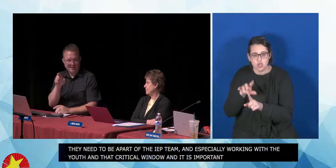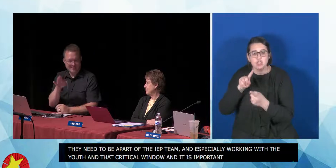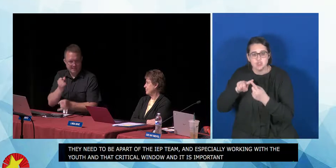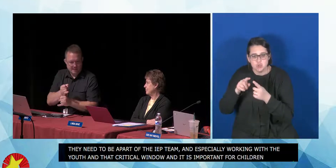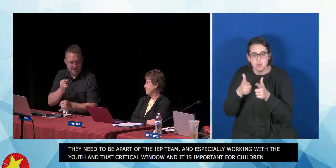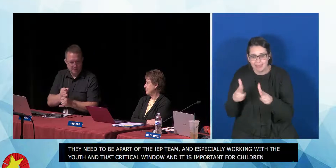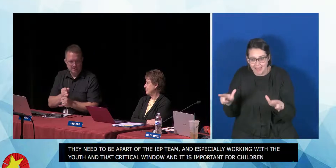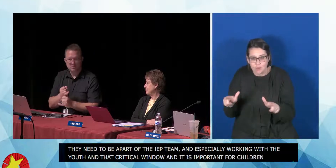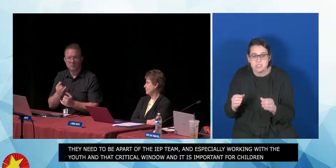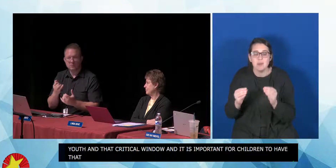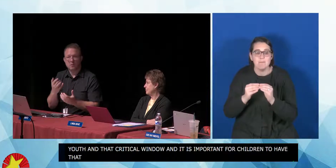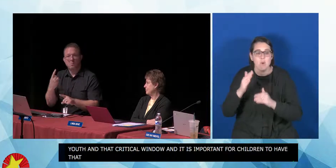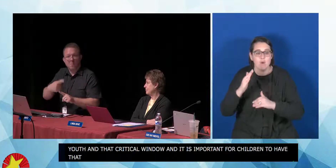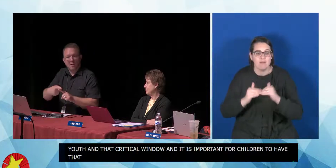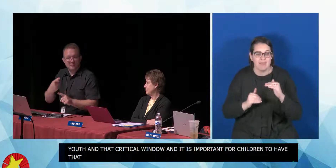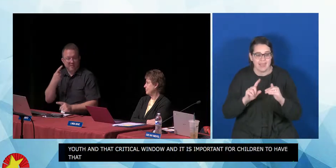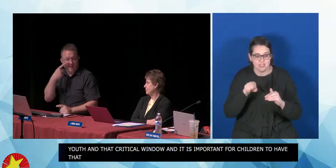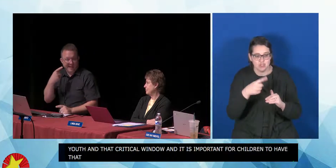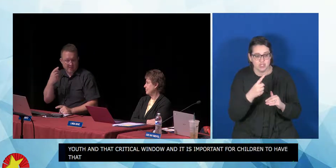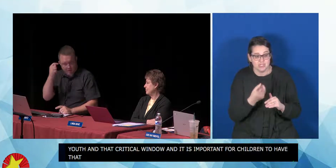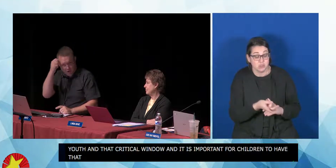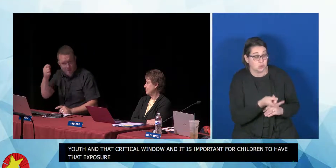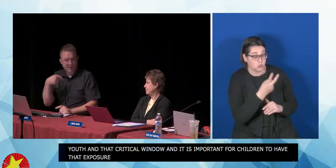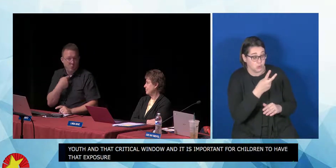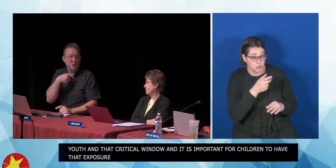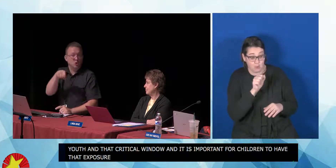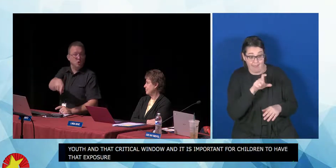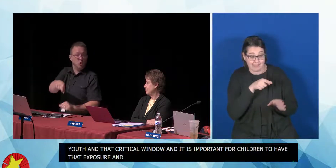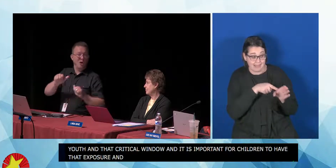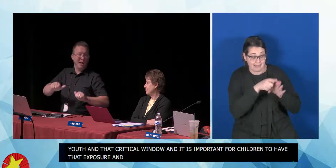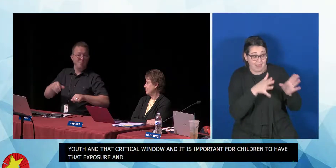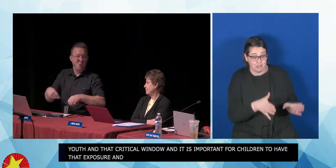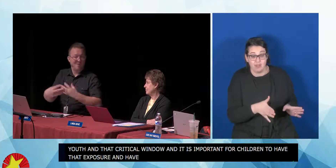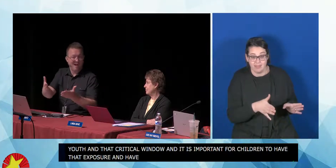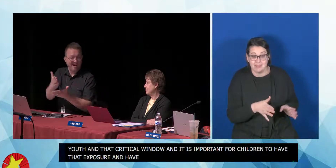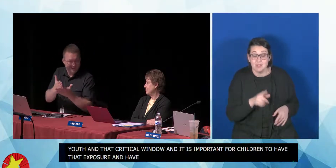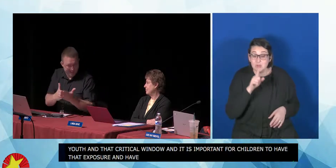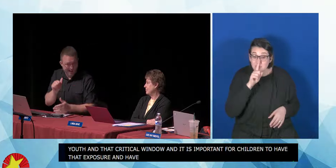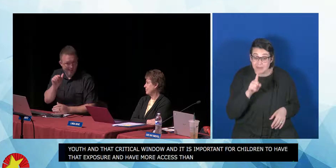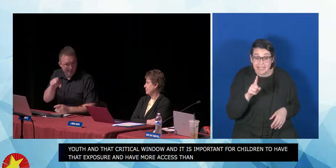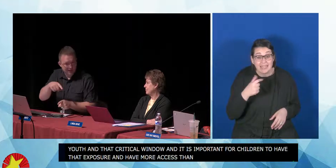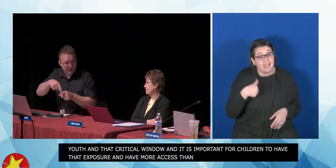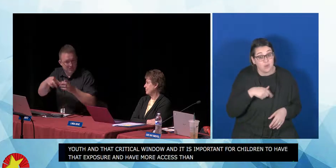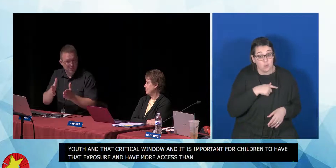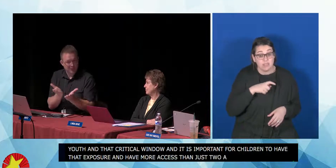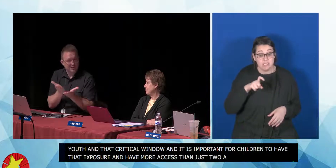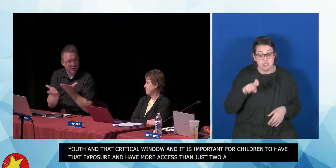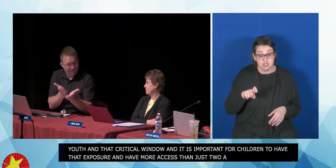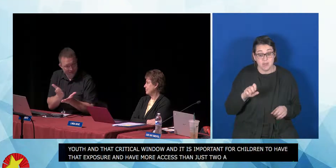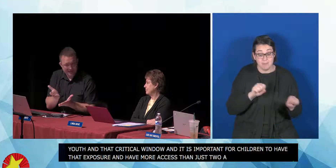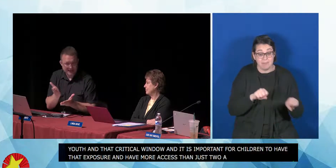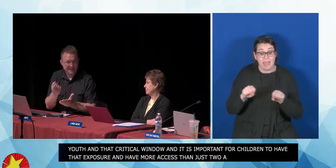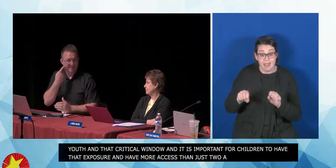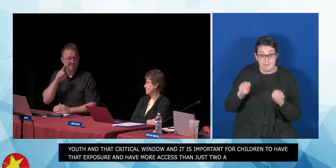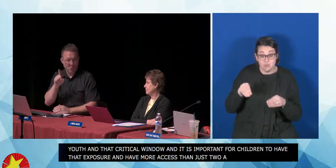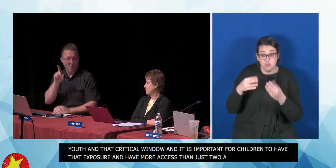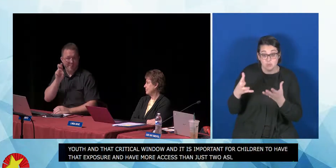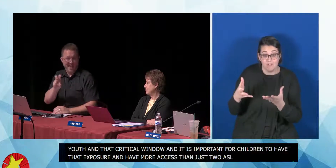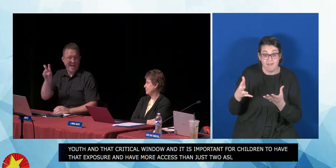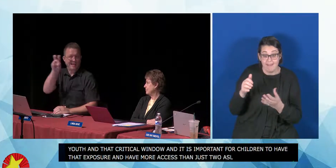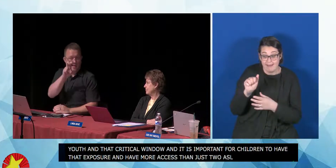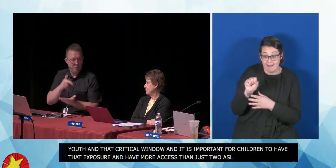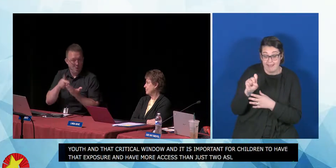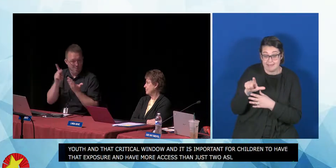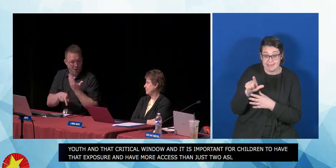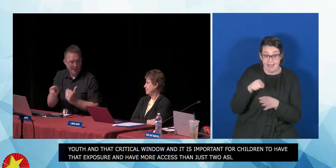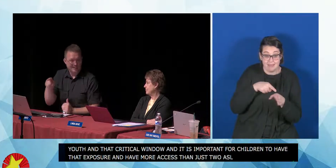just access to 2 ASL specialists on a campus. In theory, we should be able to provide ASL